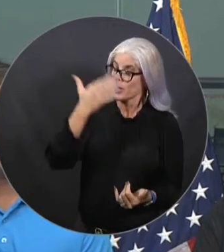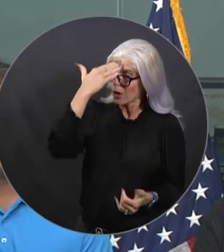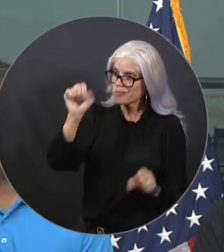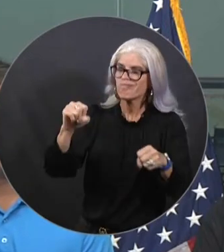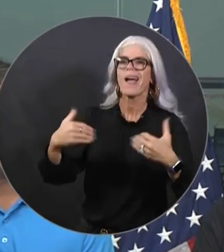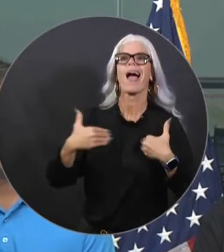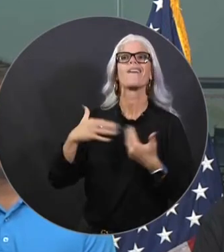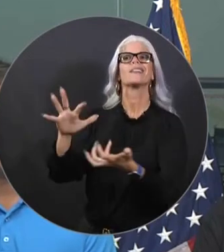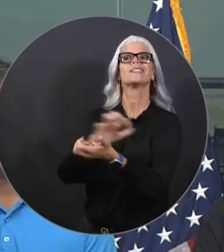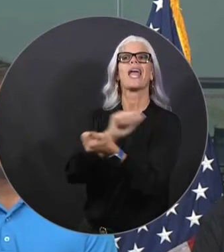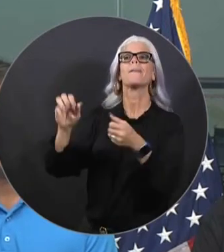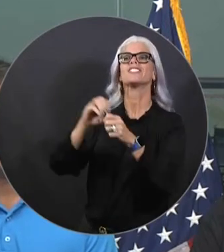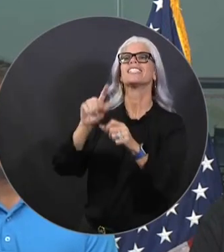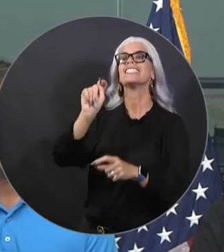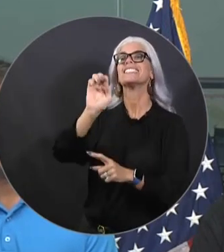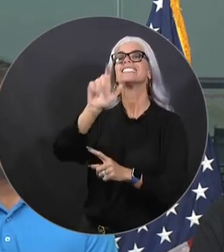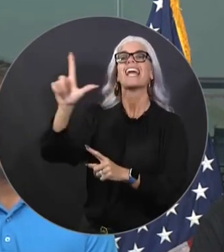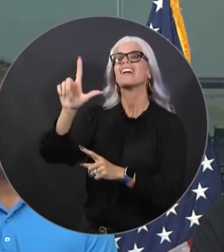Lee County.